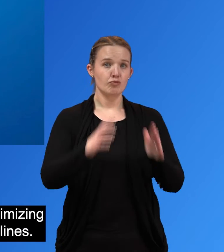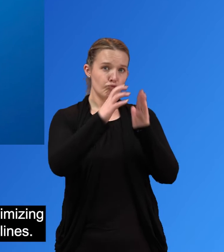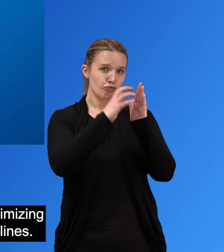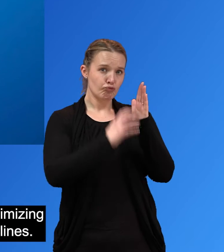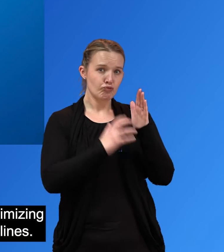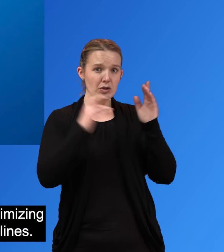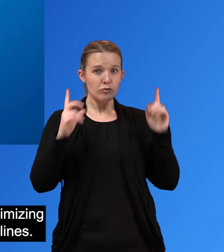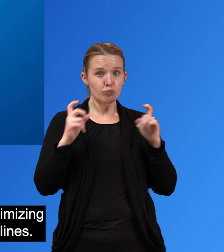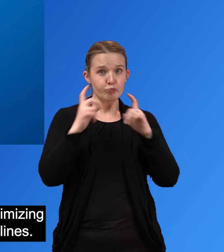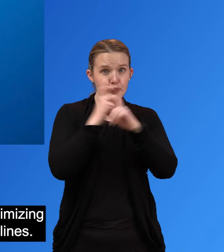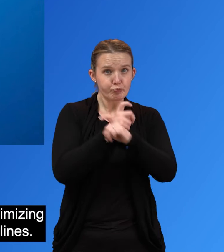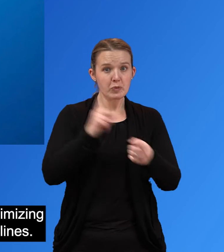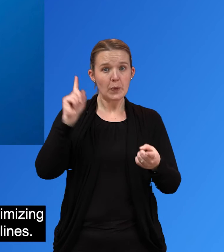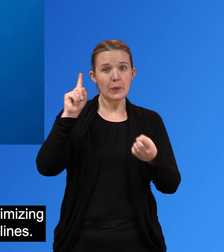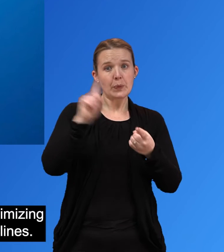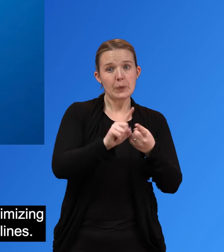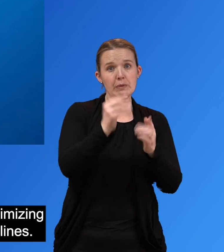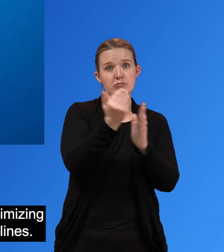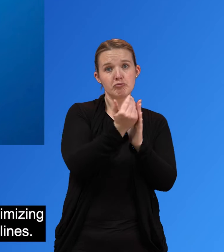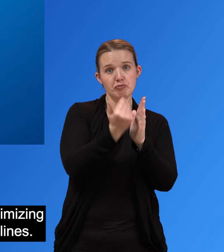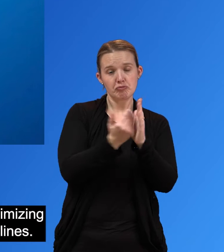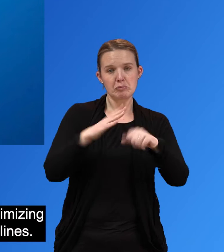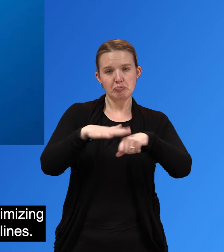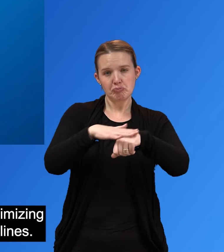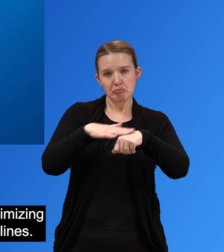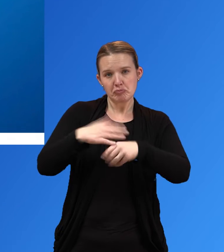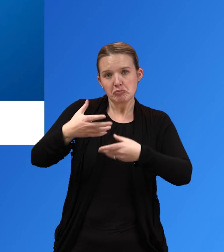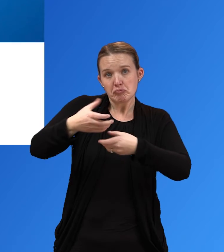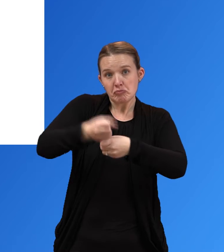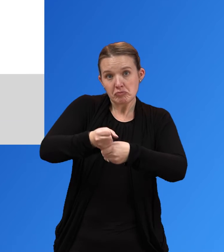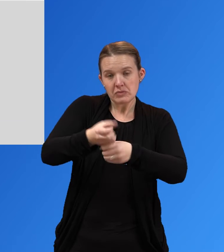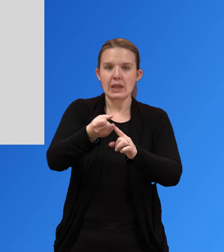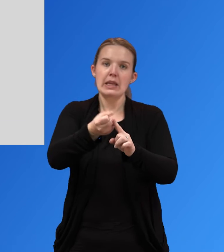An overview of the Minimizing Text Complexity Guidelines.